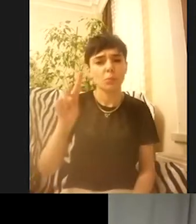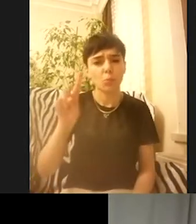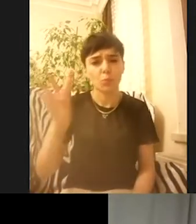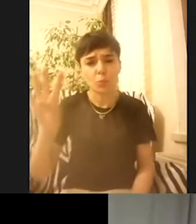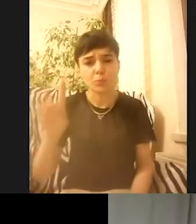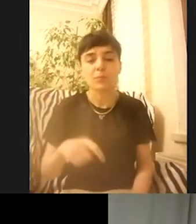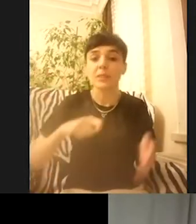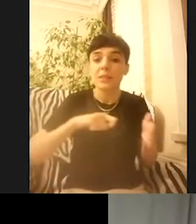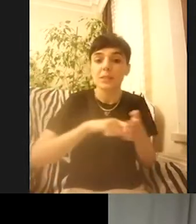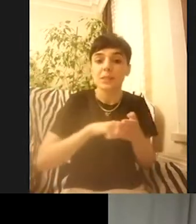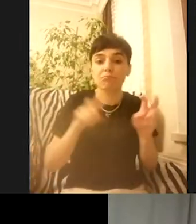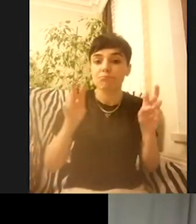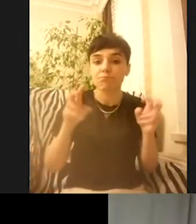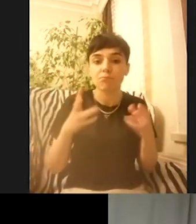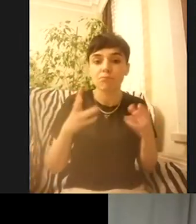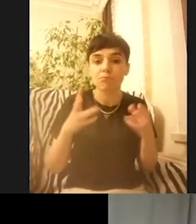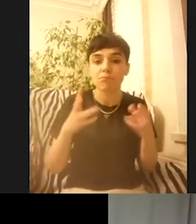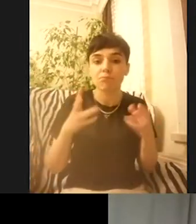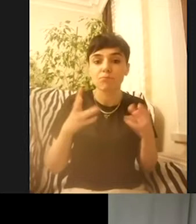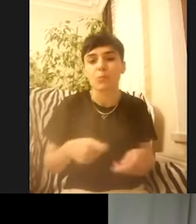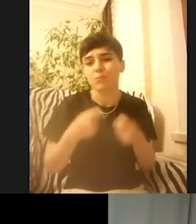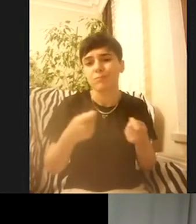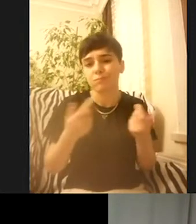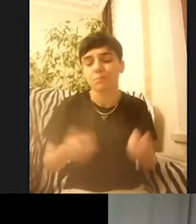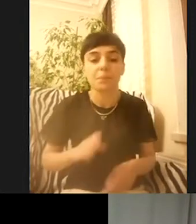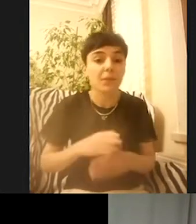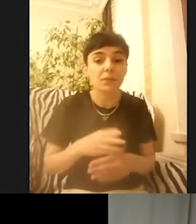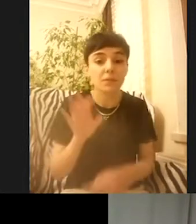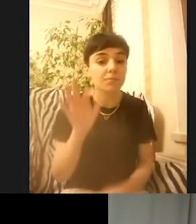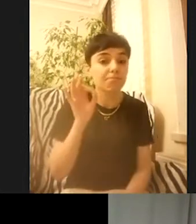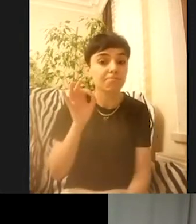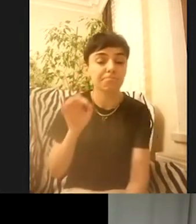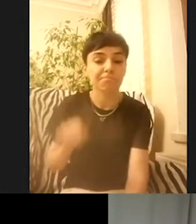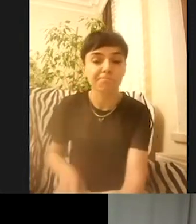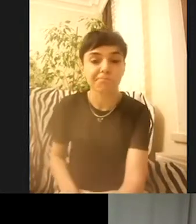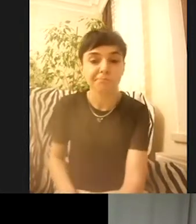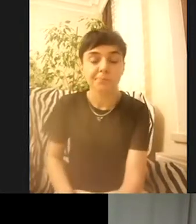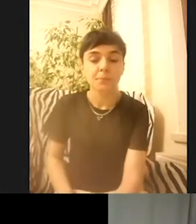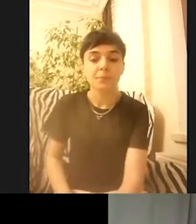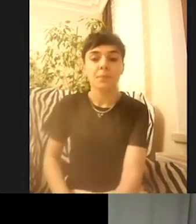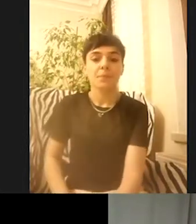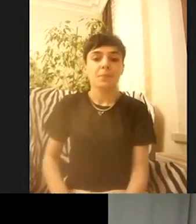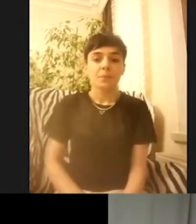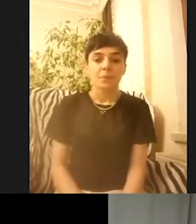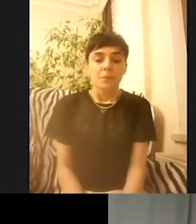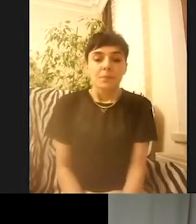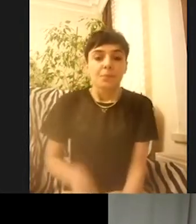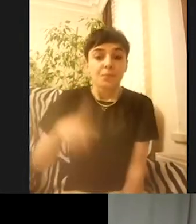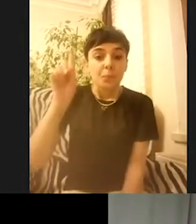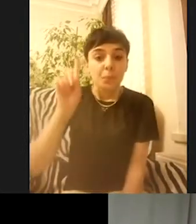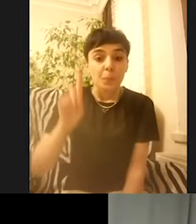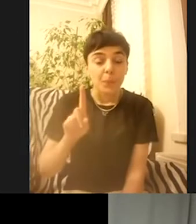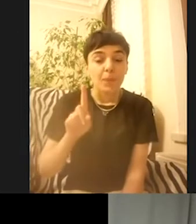we will not be the first LGBTI plus student club in Turkey, but we will be the first student club.